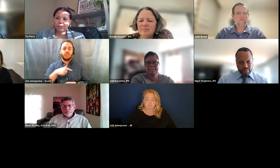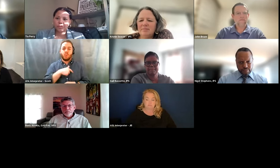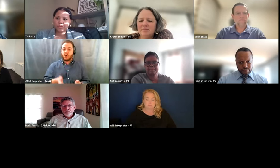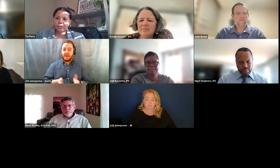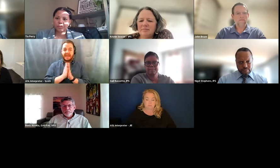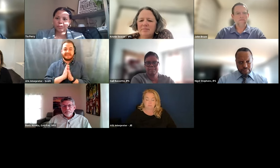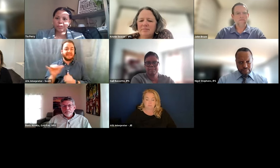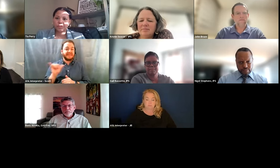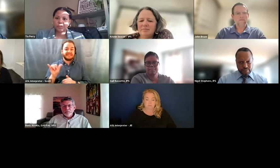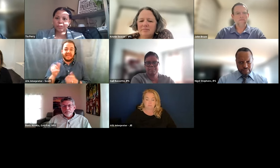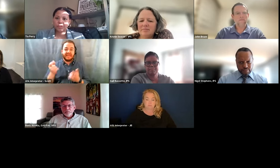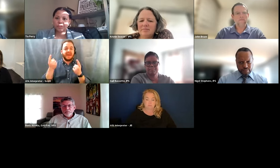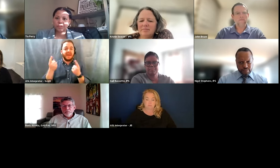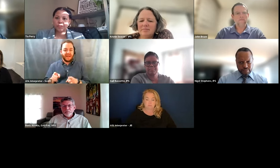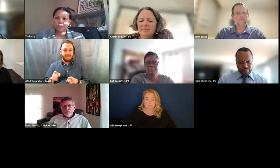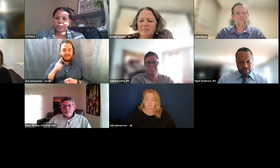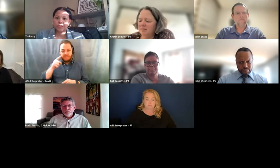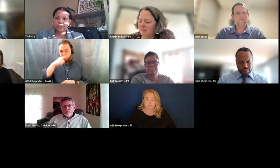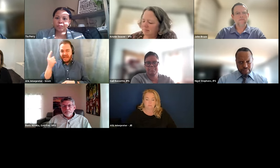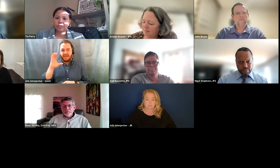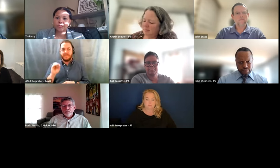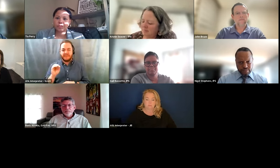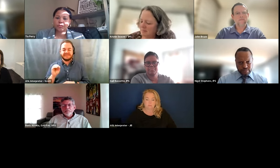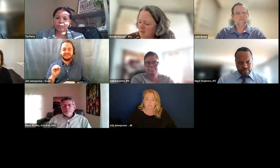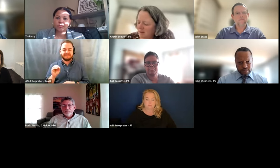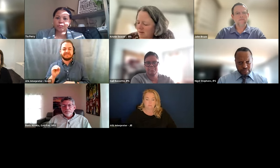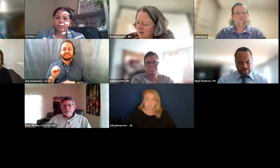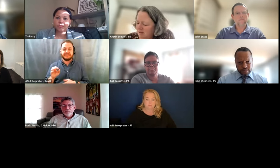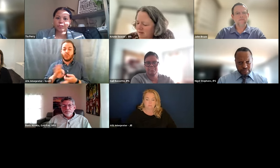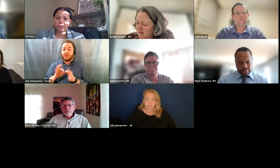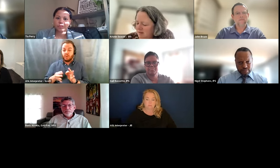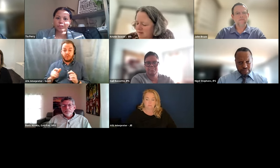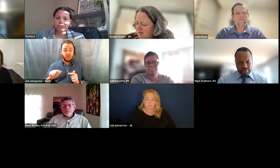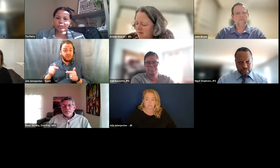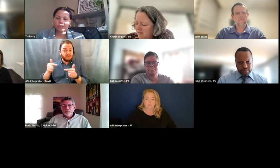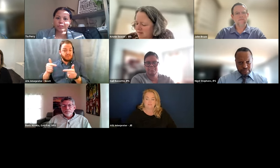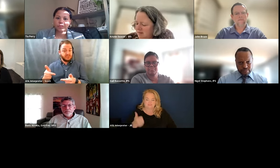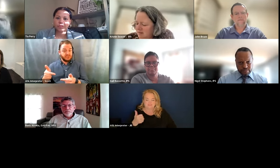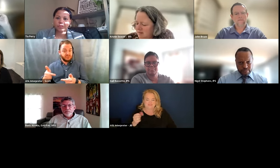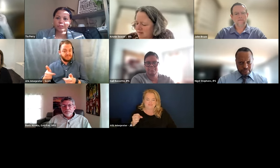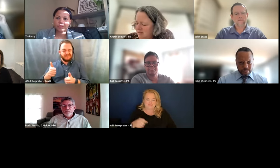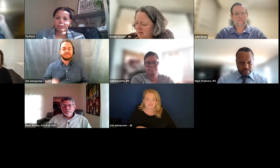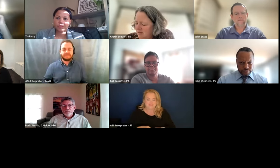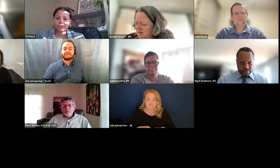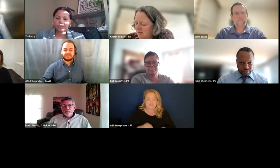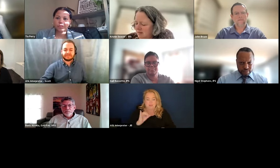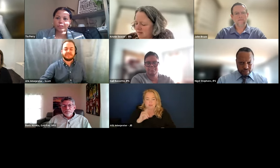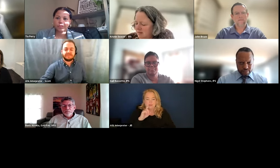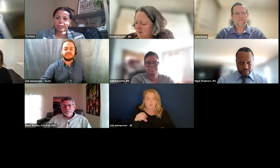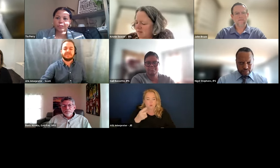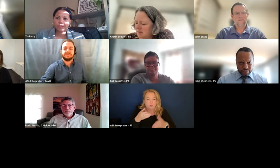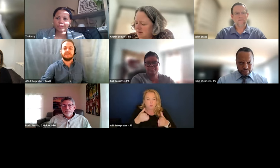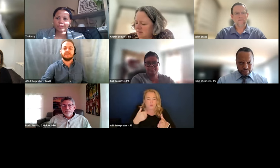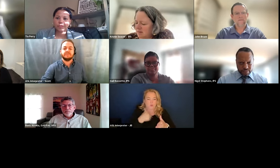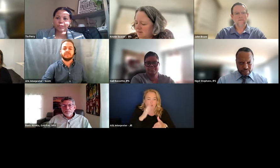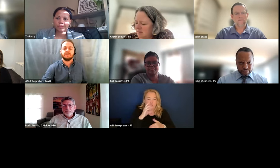asking that the same thing happens to Black companies. And that's the only way we're going to do something about this, the wealth gap, which